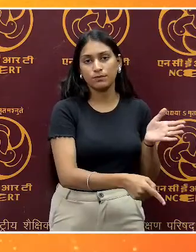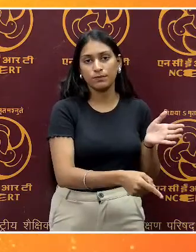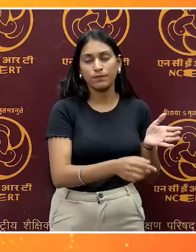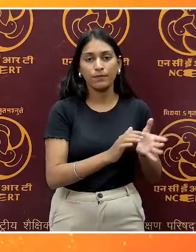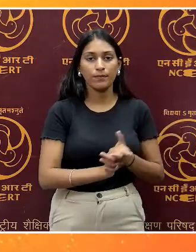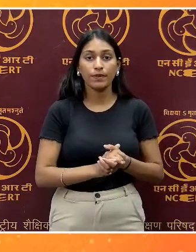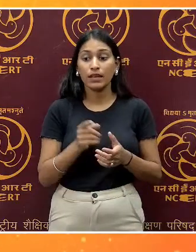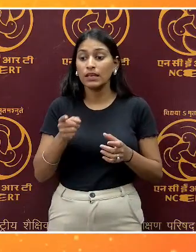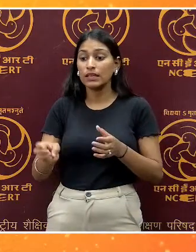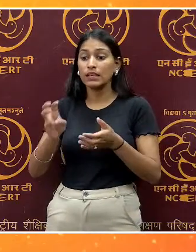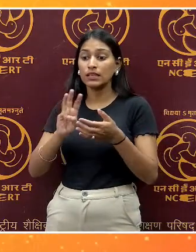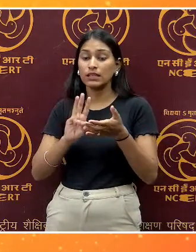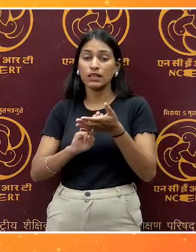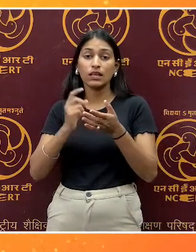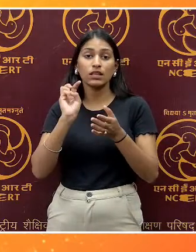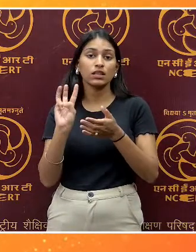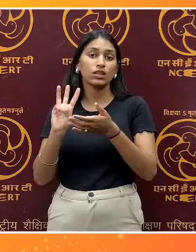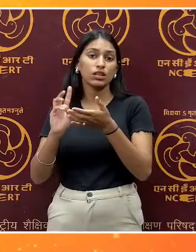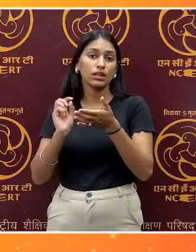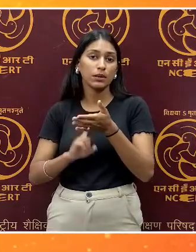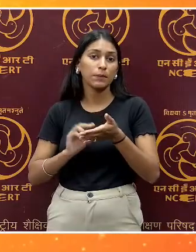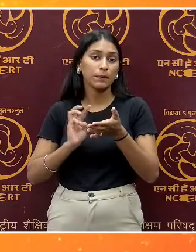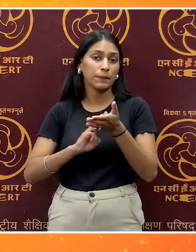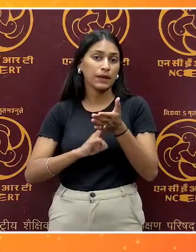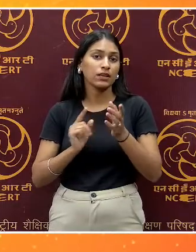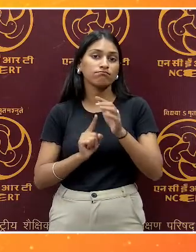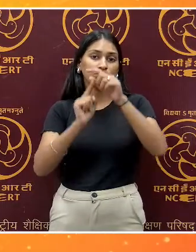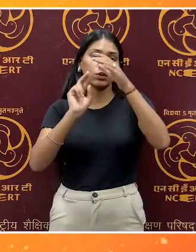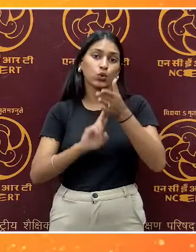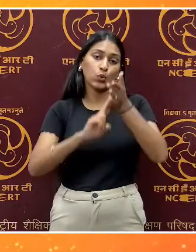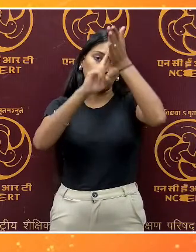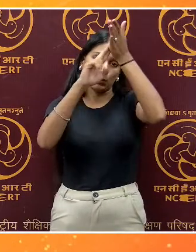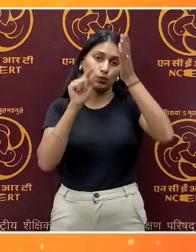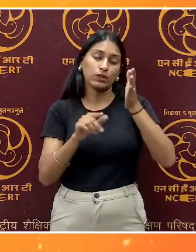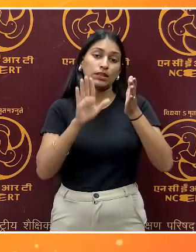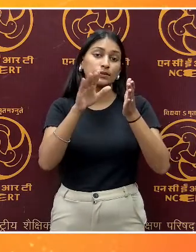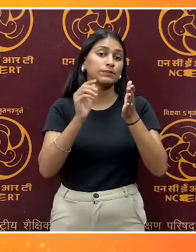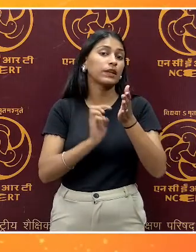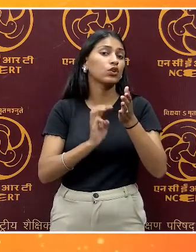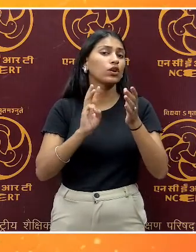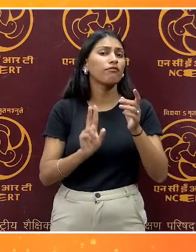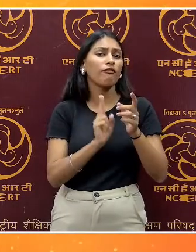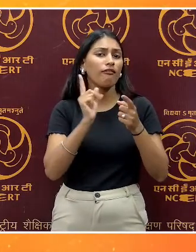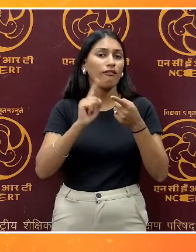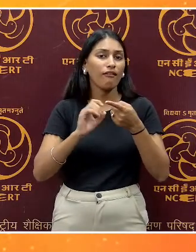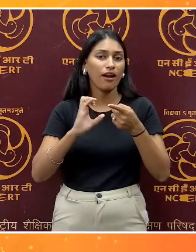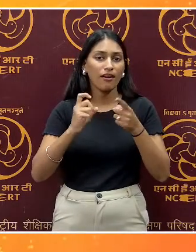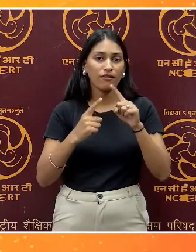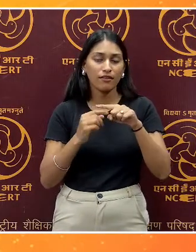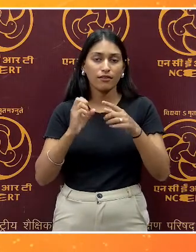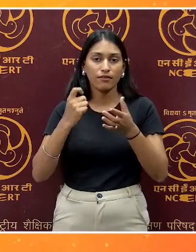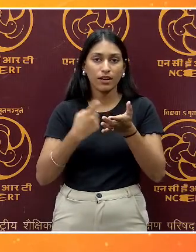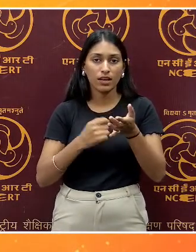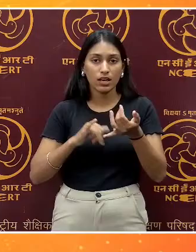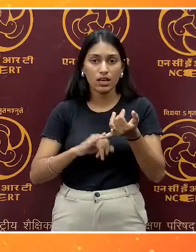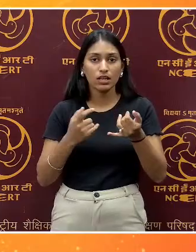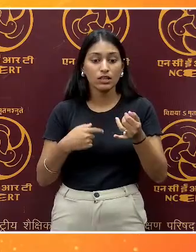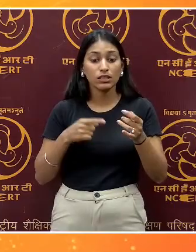plus 3 meter north is not 7, it is less than 7 meter. Okay. So, vector addition is different from scalar